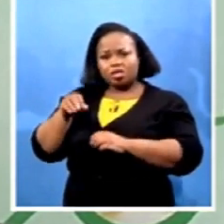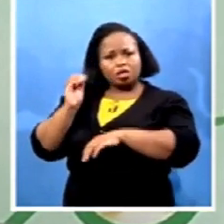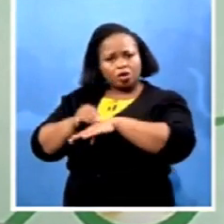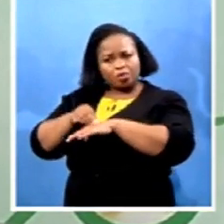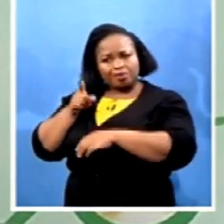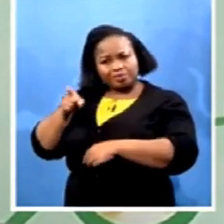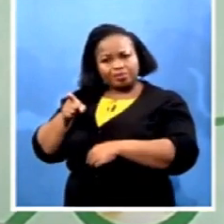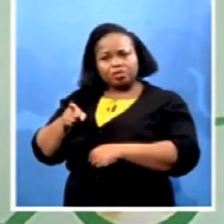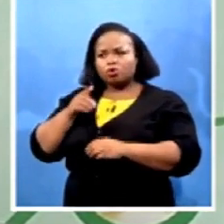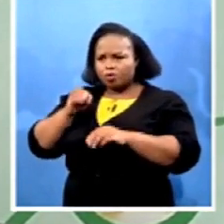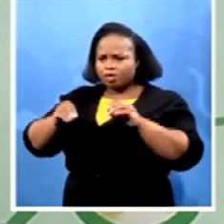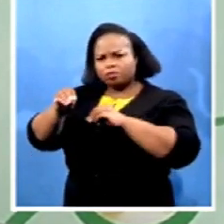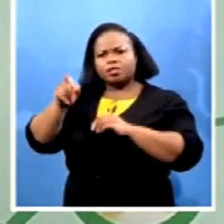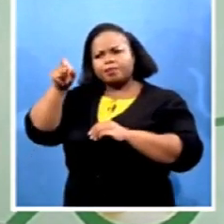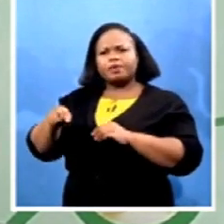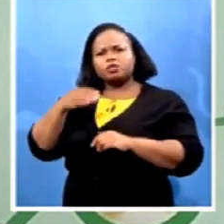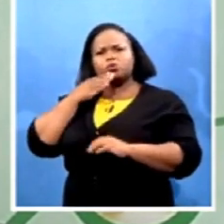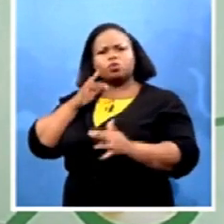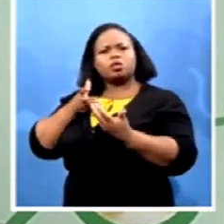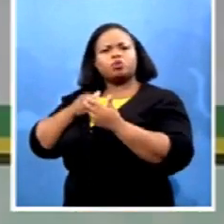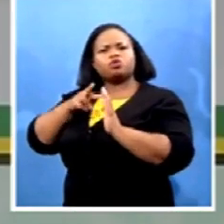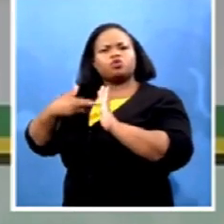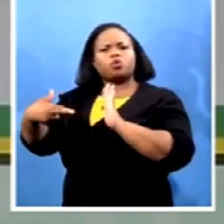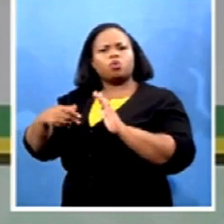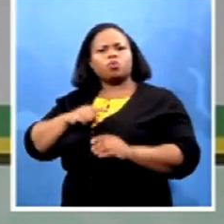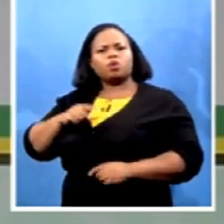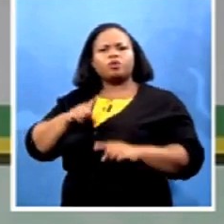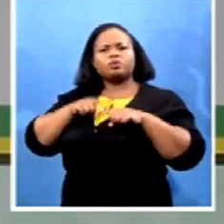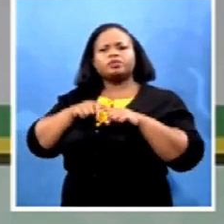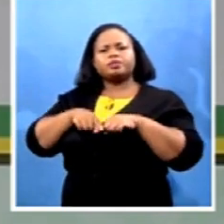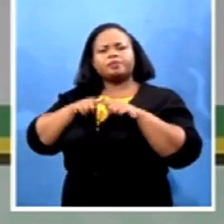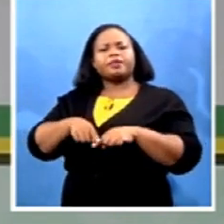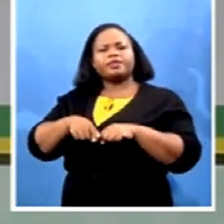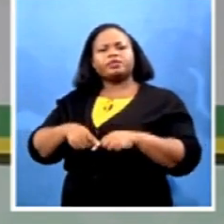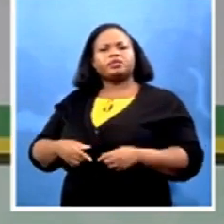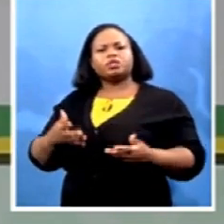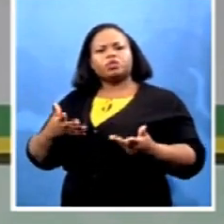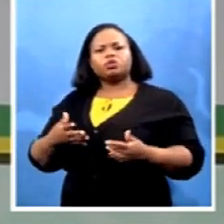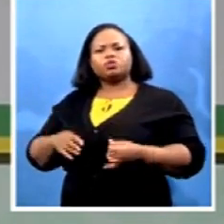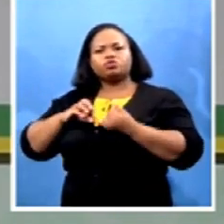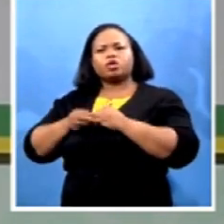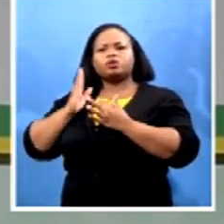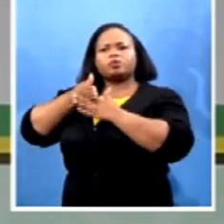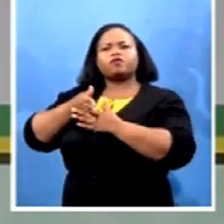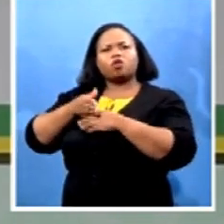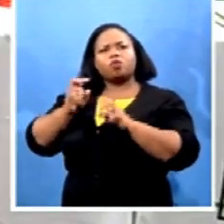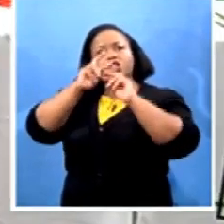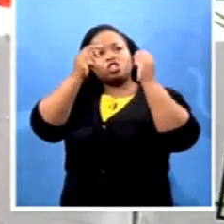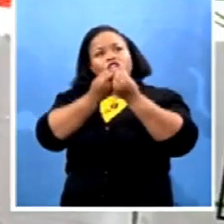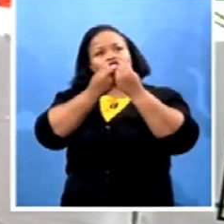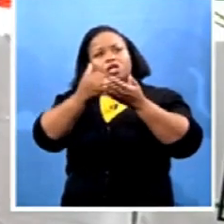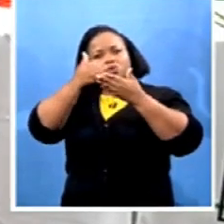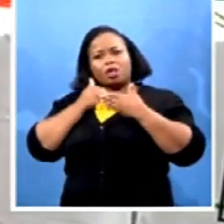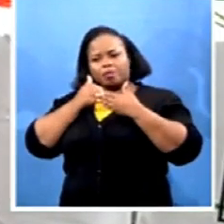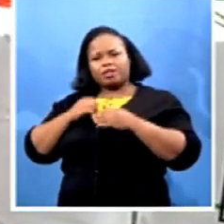these hiccups. We don't depend on contingency and interventions from national for us to be able to discharge what is of our necessary